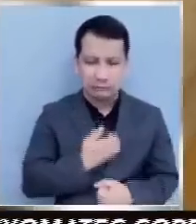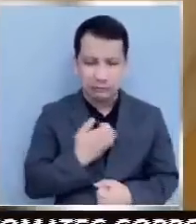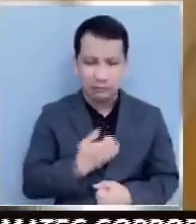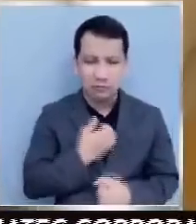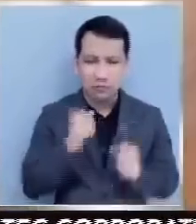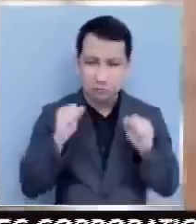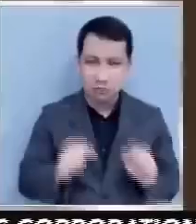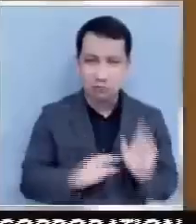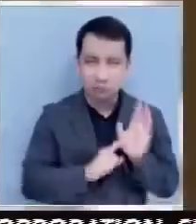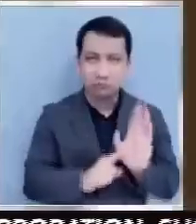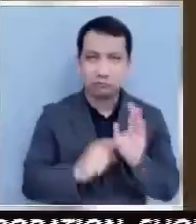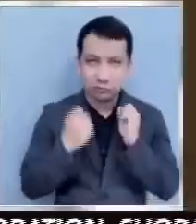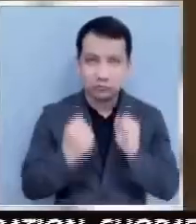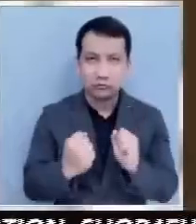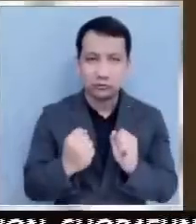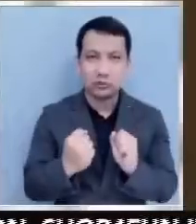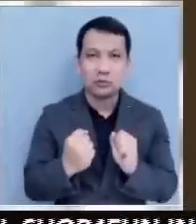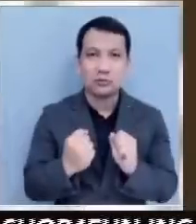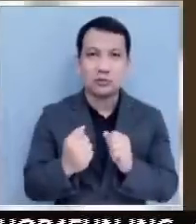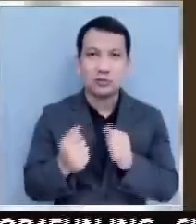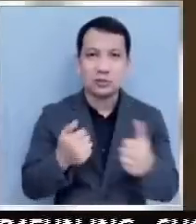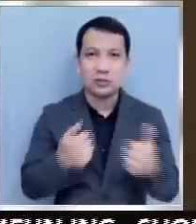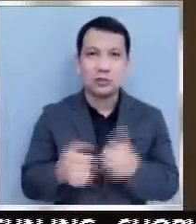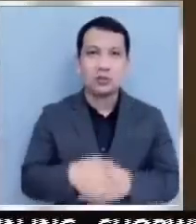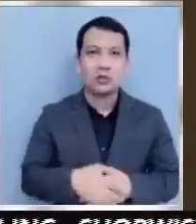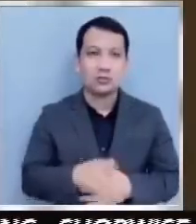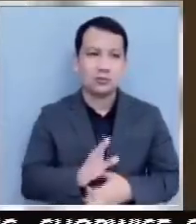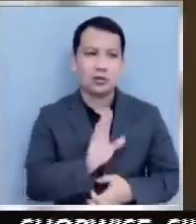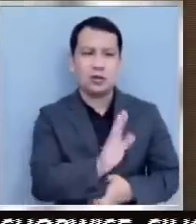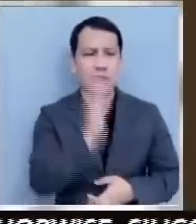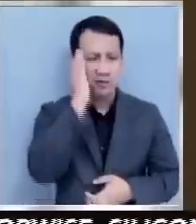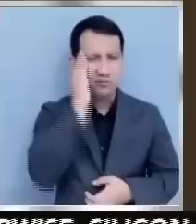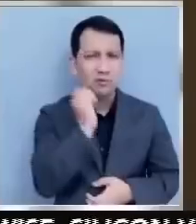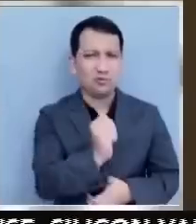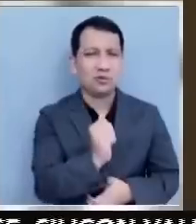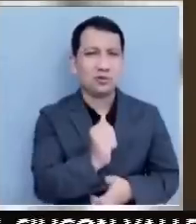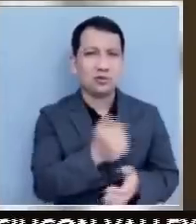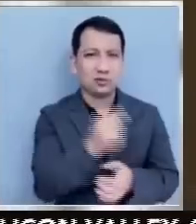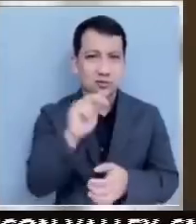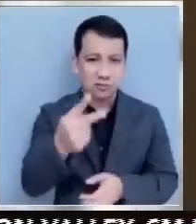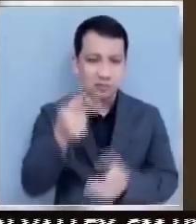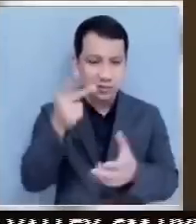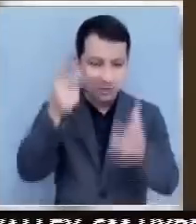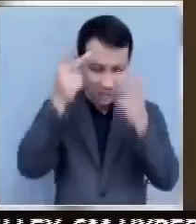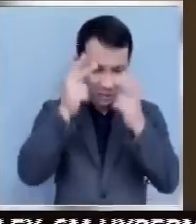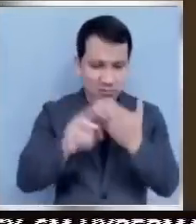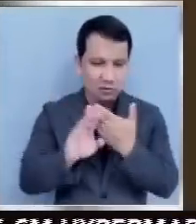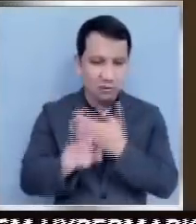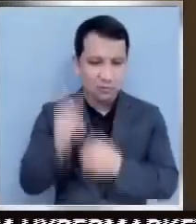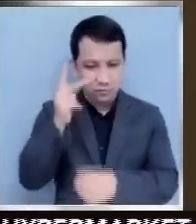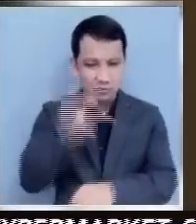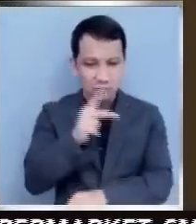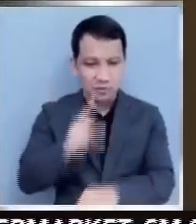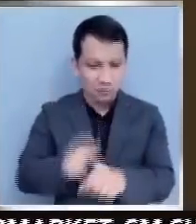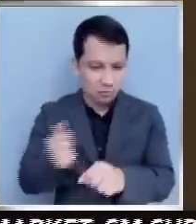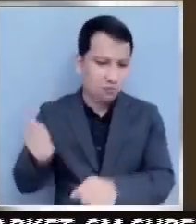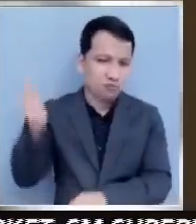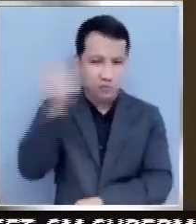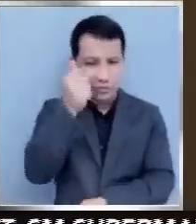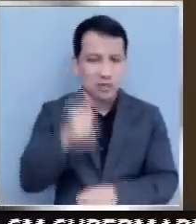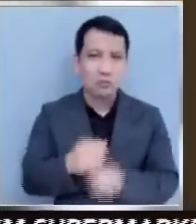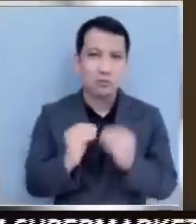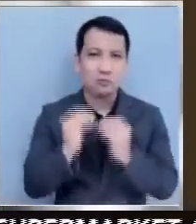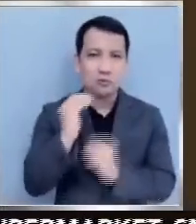out stronger in the end. And I firmly believe that she will bring home the second crown for the Philippines, and she is more than